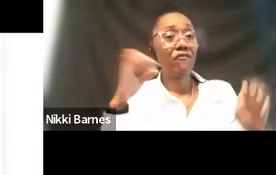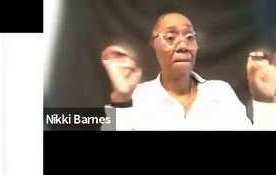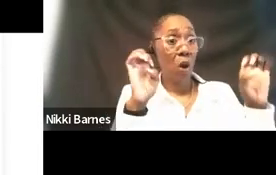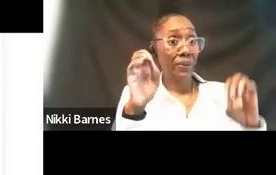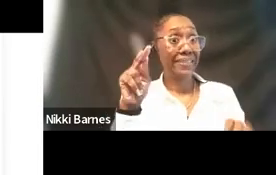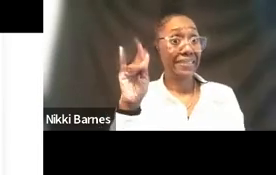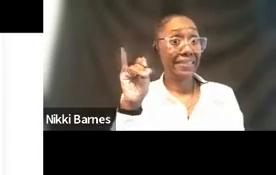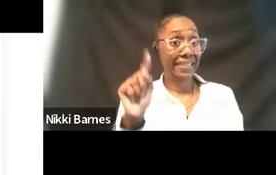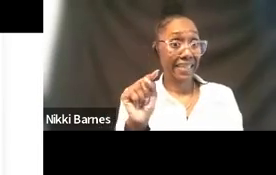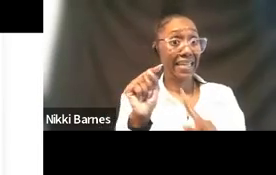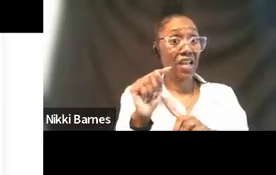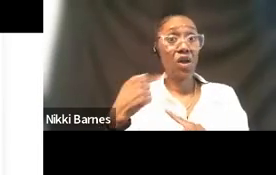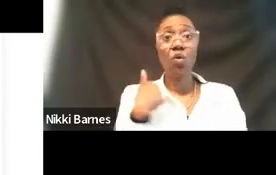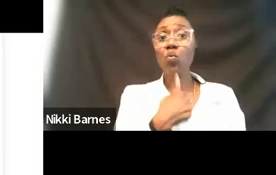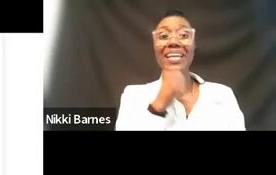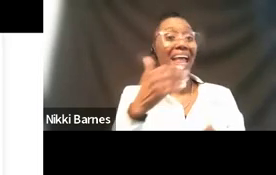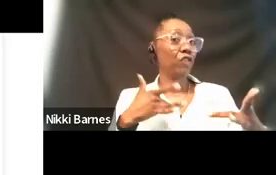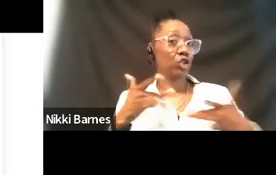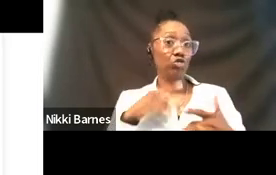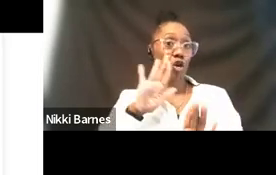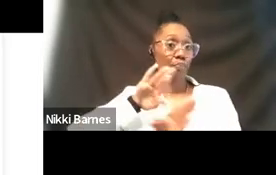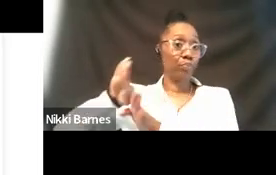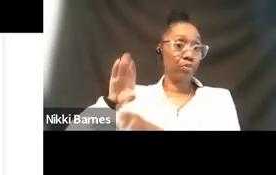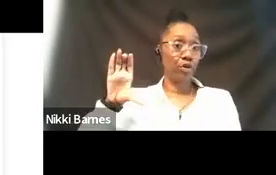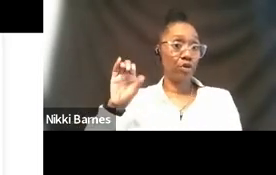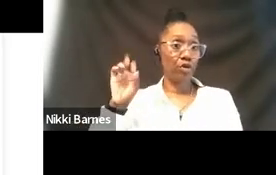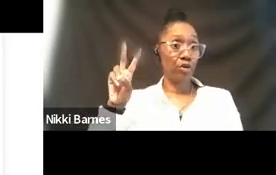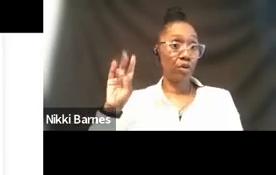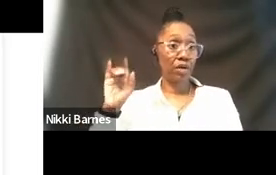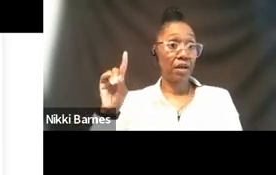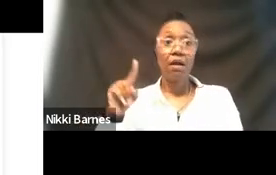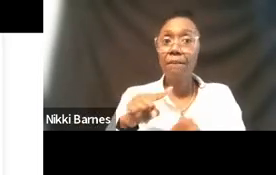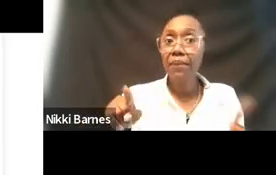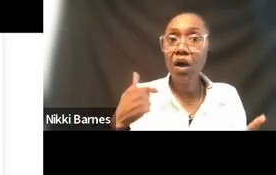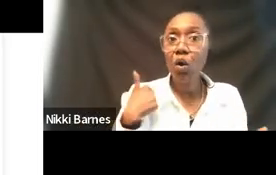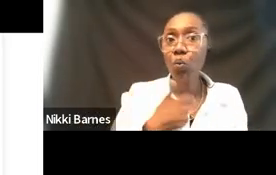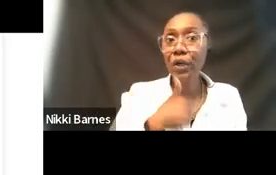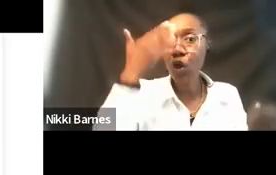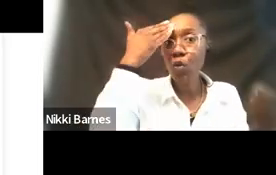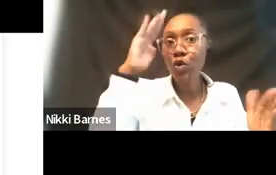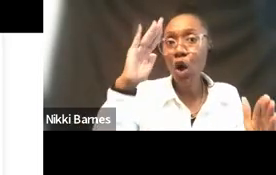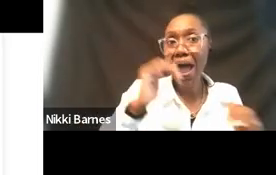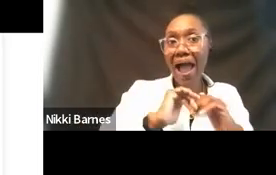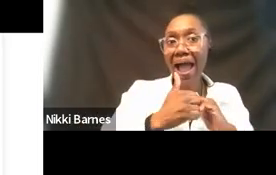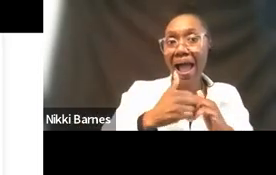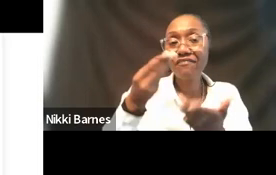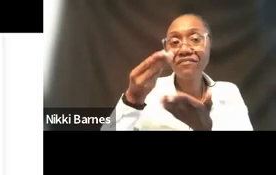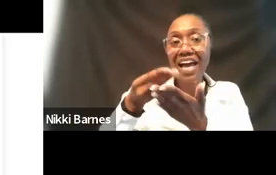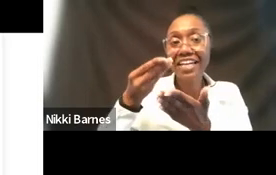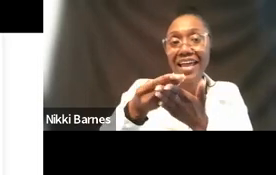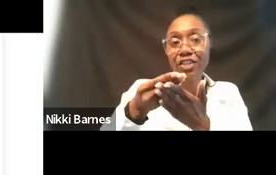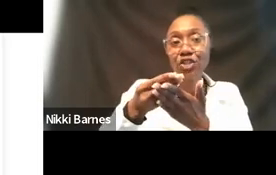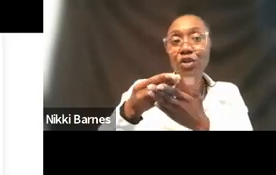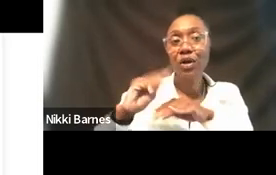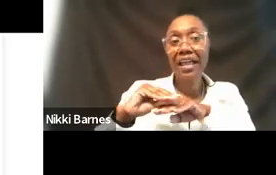have the concerns of COVID in that sense. But guess what? We don't know the full financial impact of COVID right now. We won't know that for a